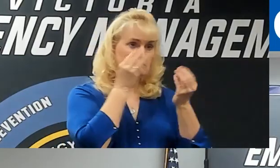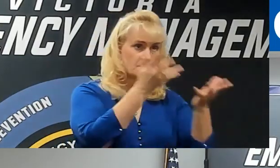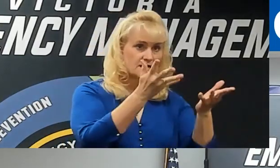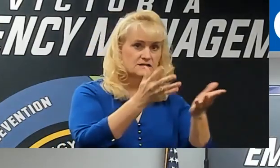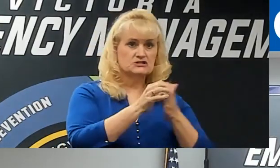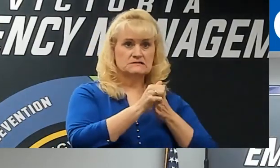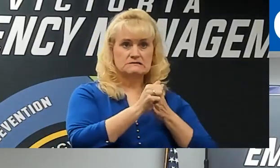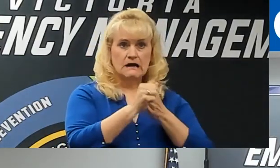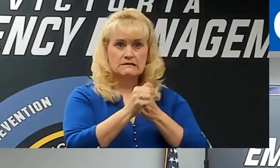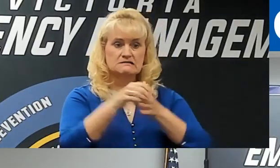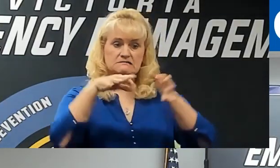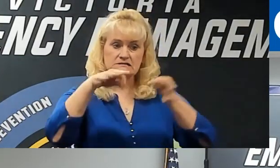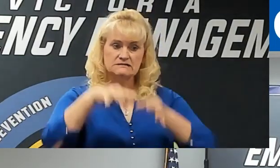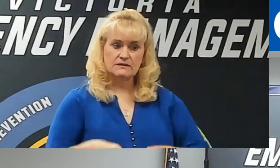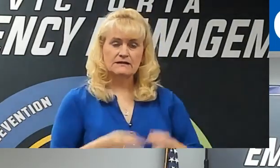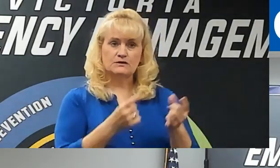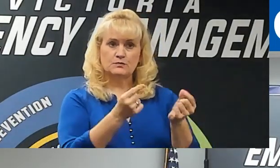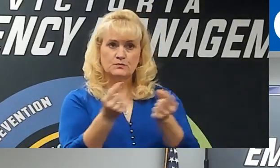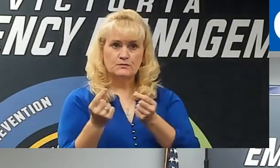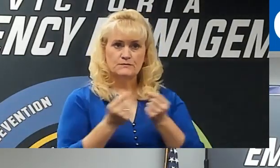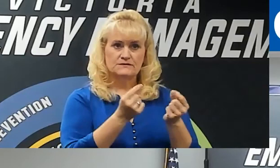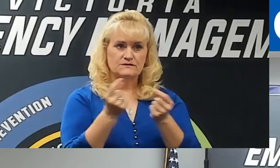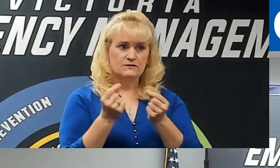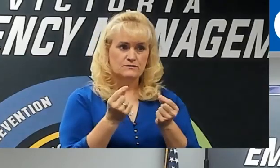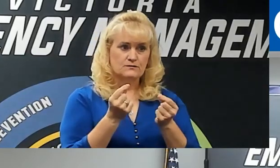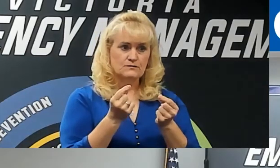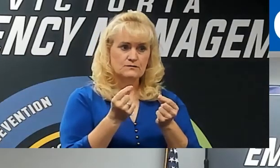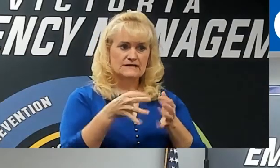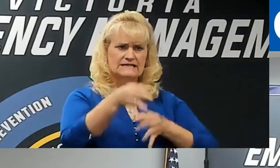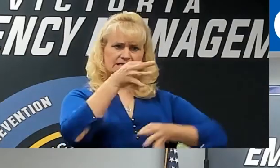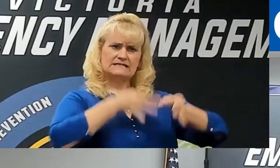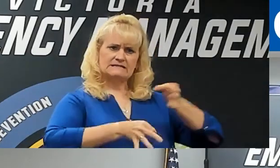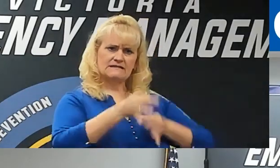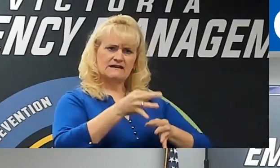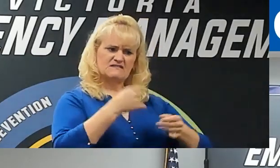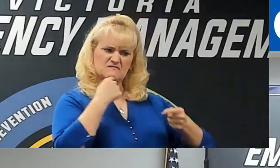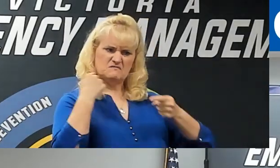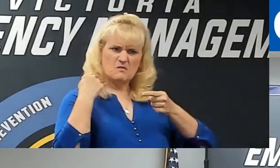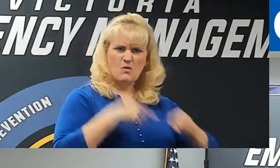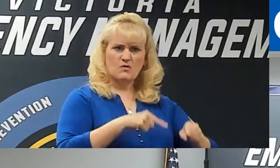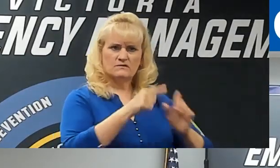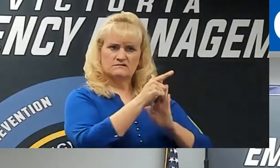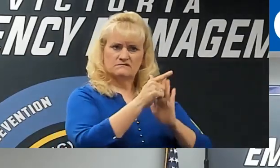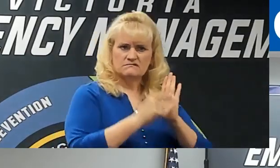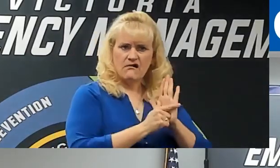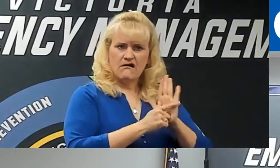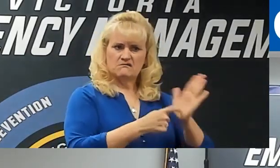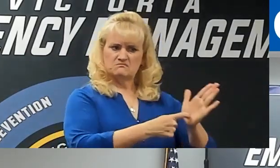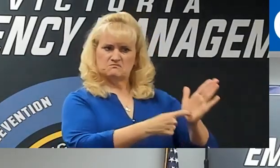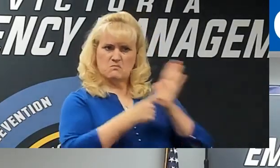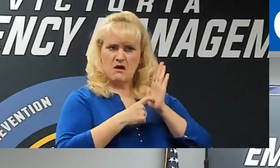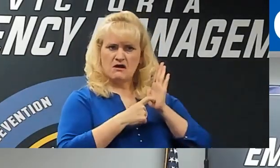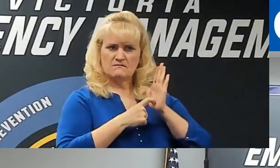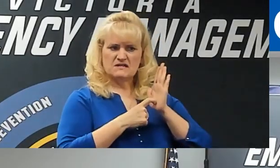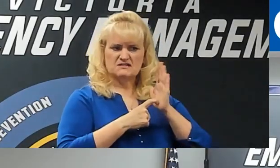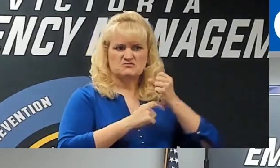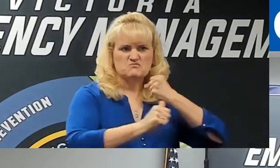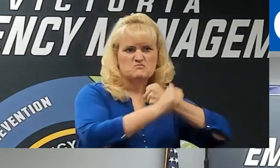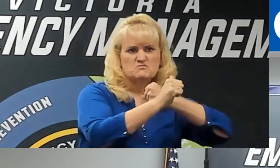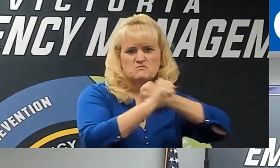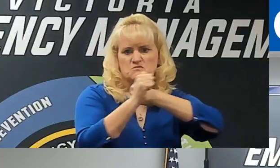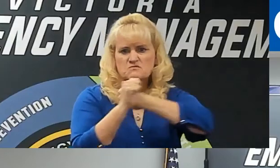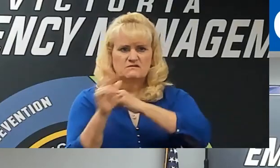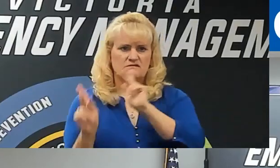guidance rather than by issuing orders or mandates or threatening residents